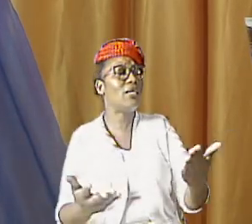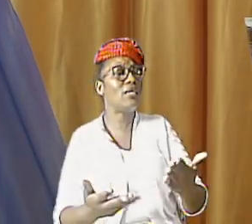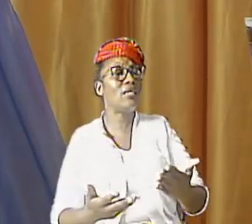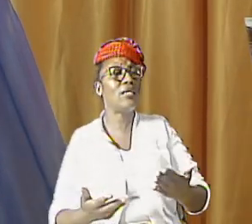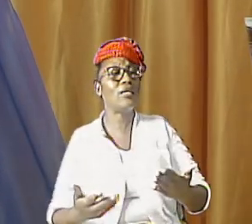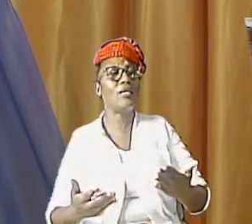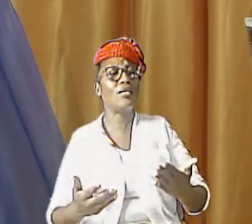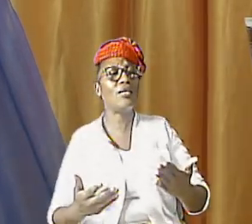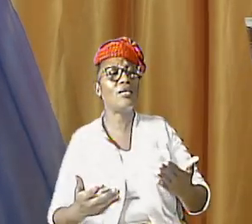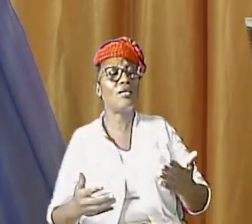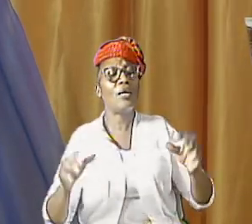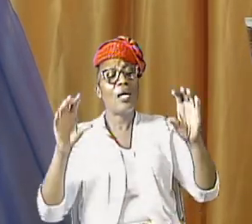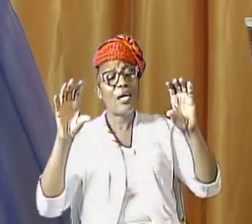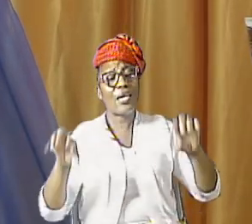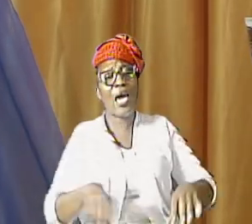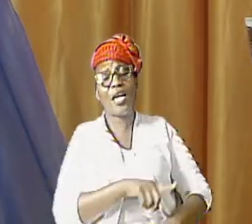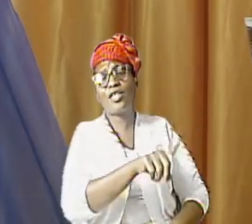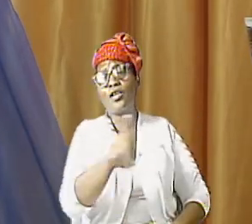already here.